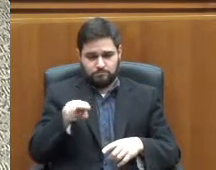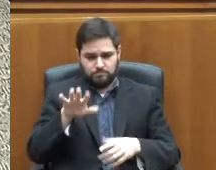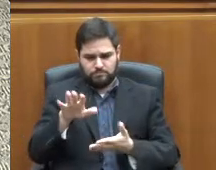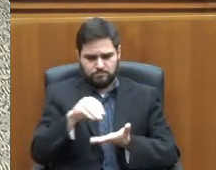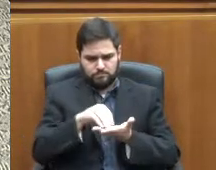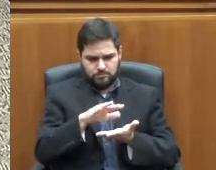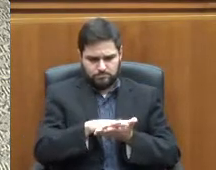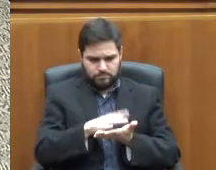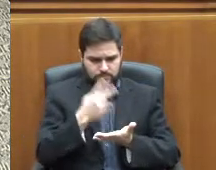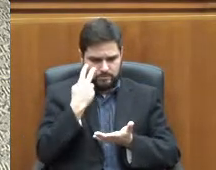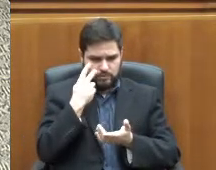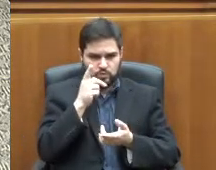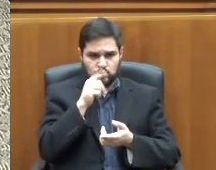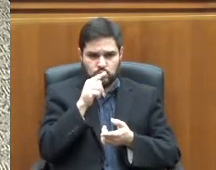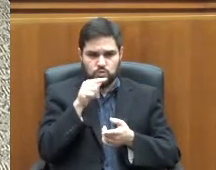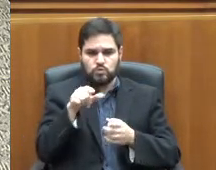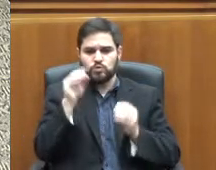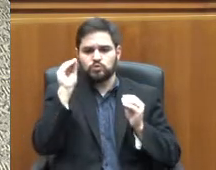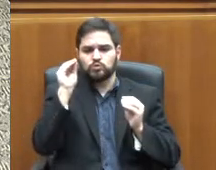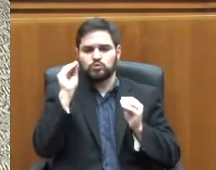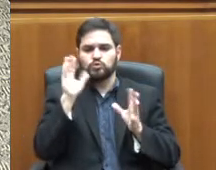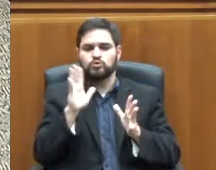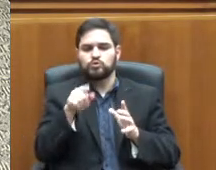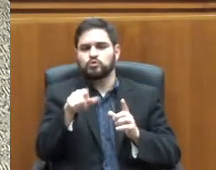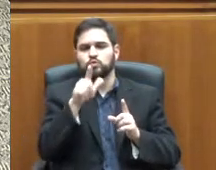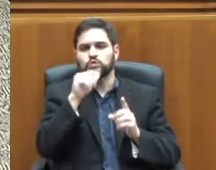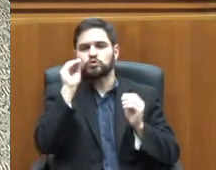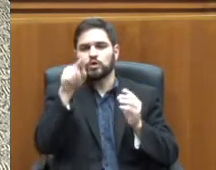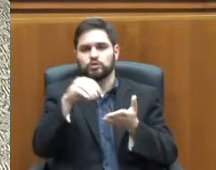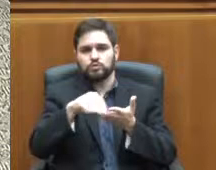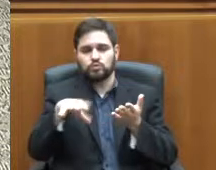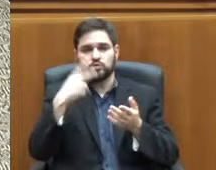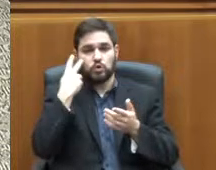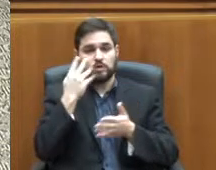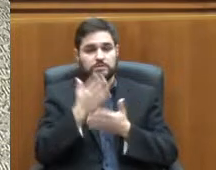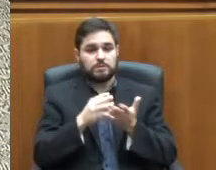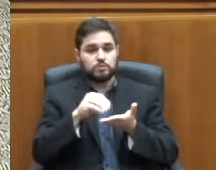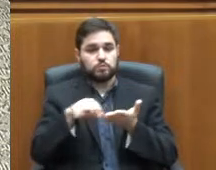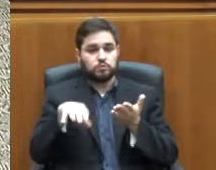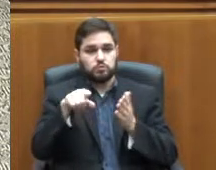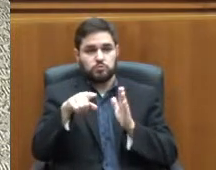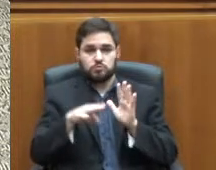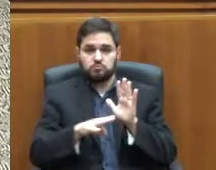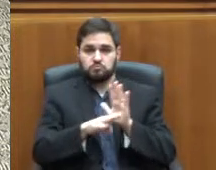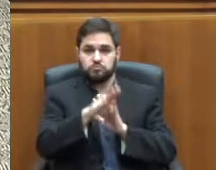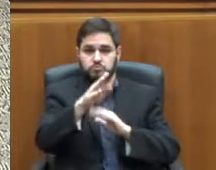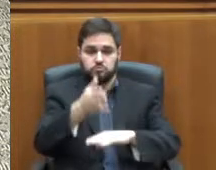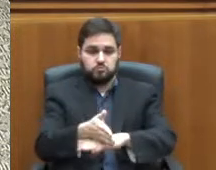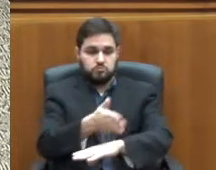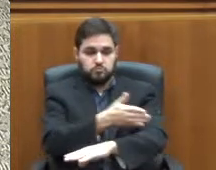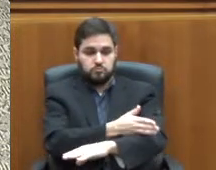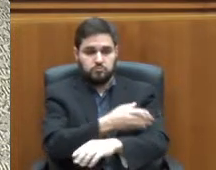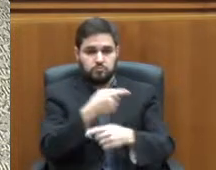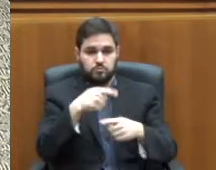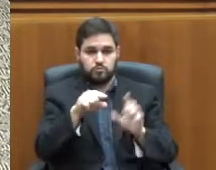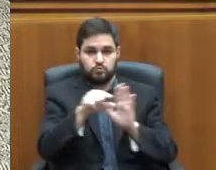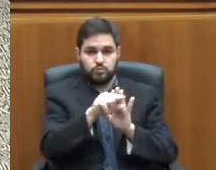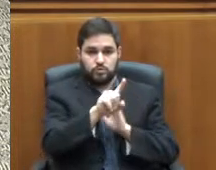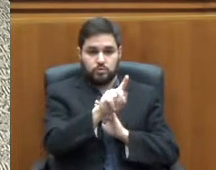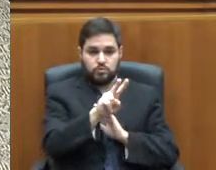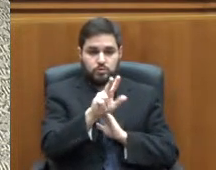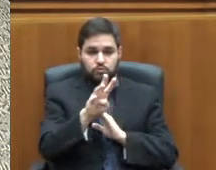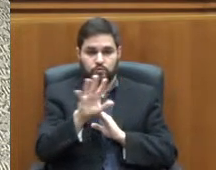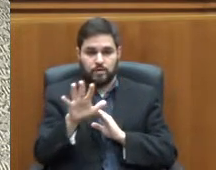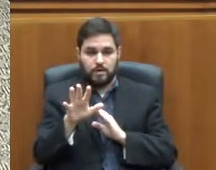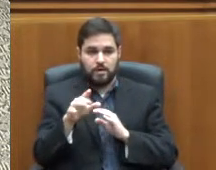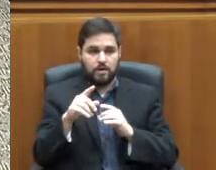records and as we looked at who had actually taught them, we found that there were students that had progressed in grades 1 through 5 with only